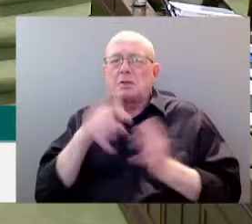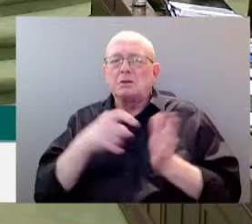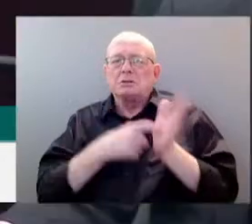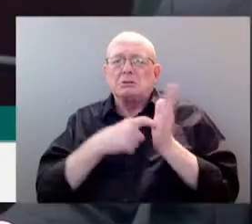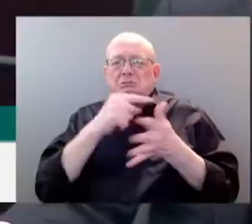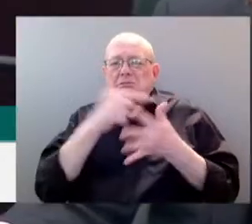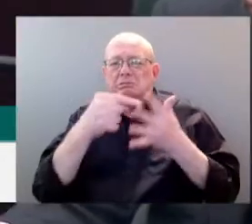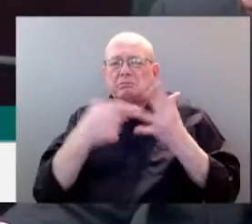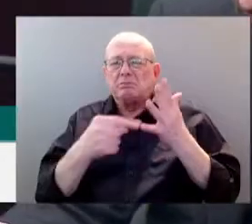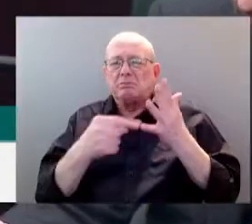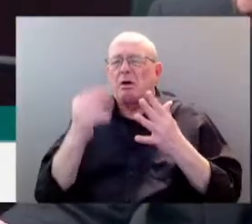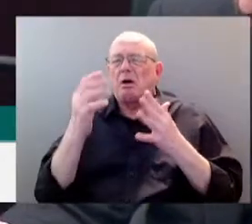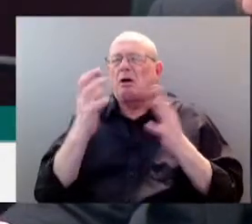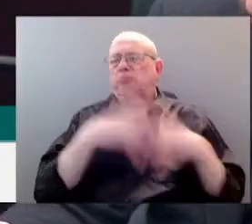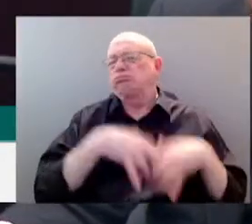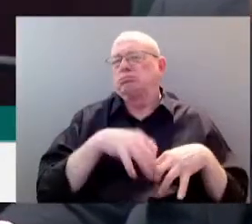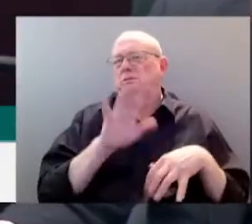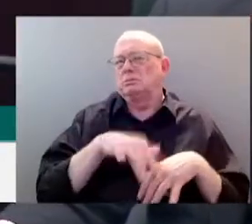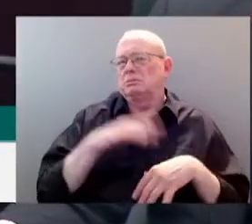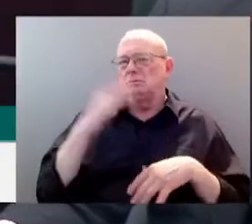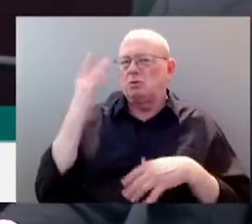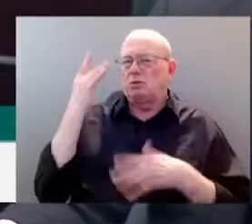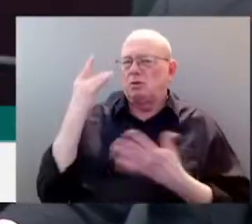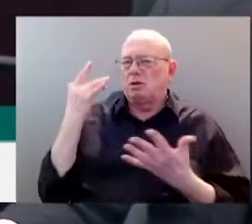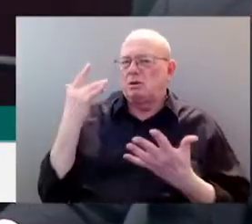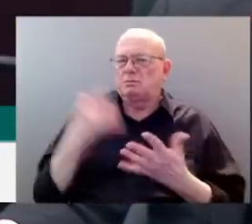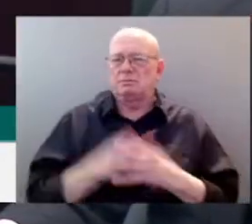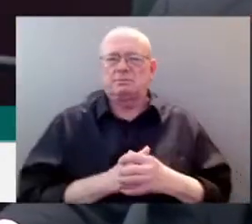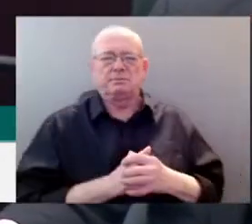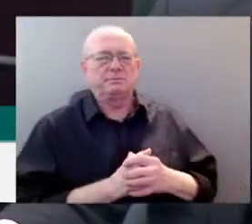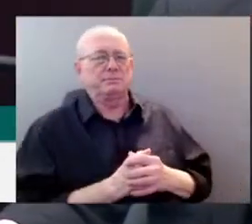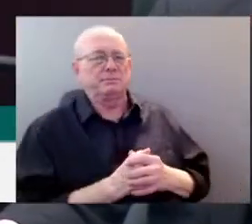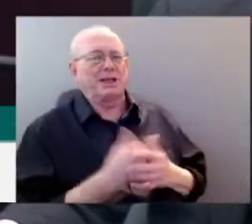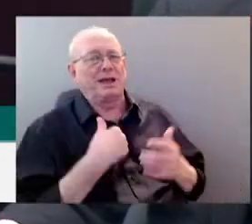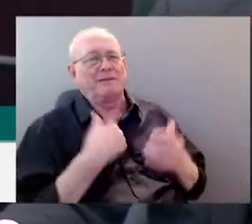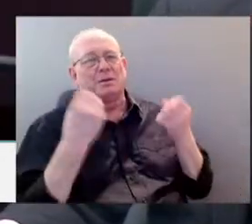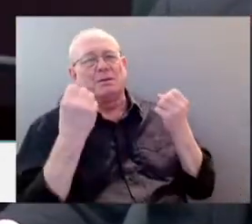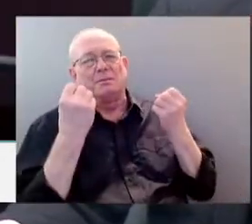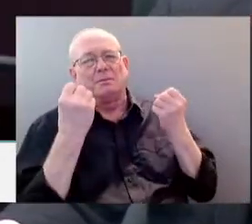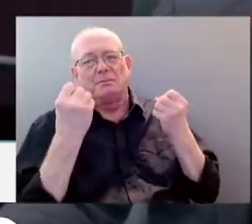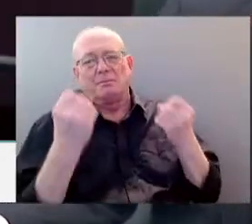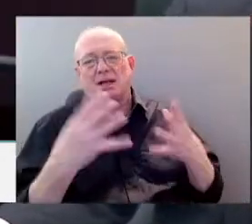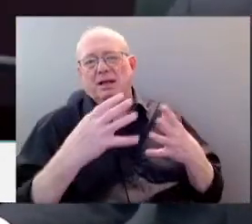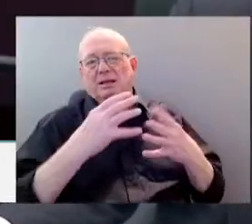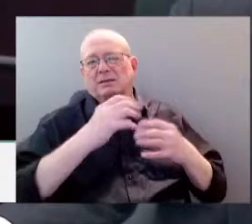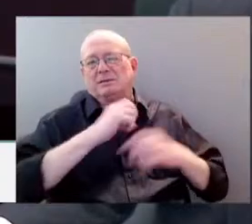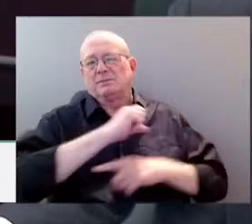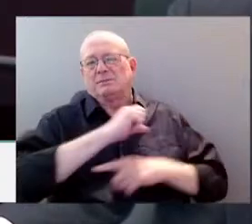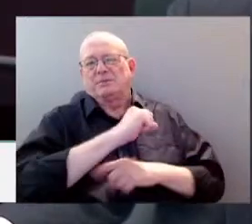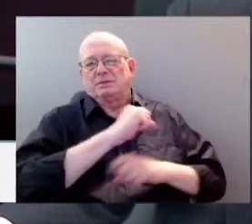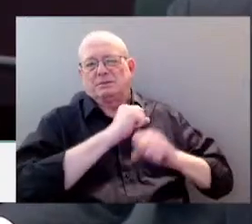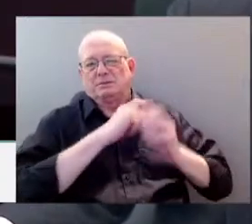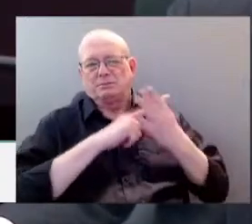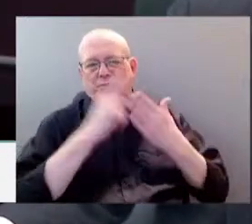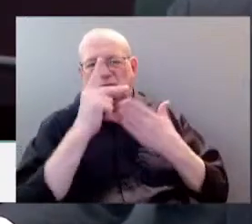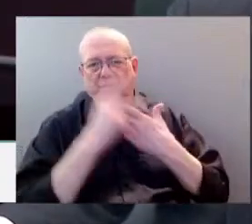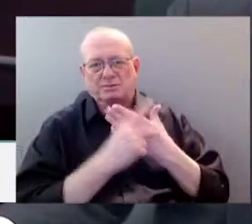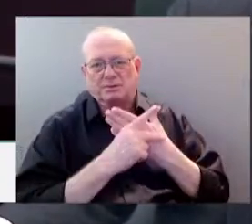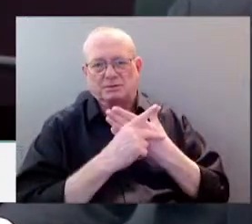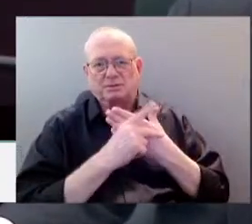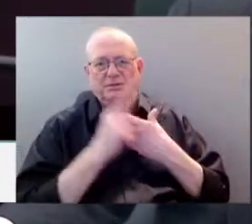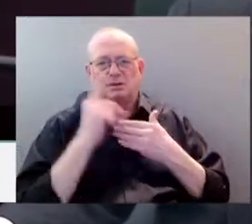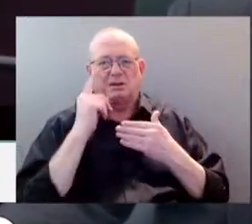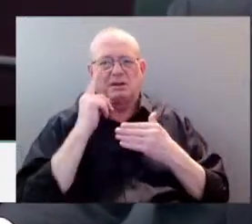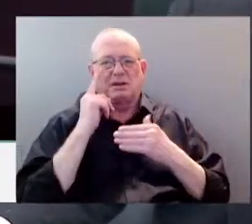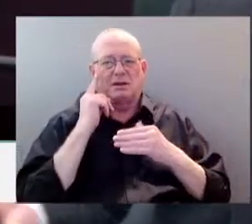of Health Mr Speaker we have many preventative programs as a former rehabilitated practitioner working with the developmentally disabled I